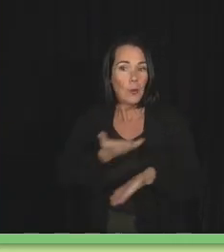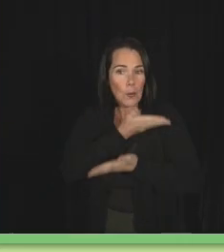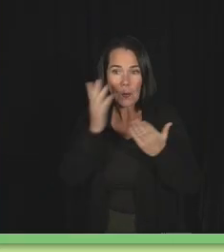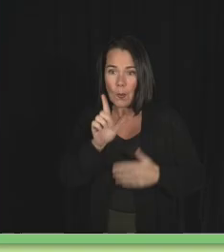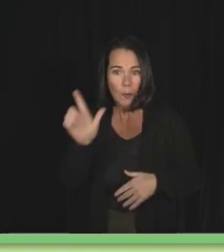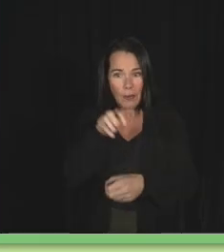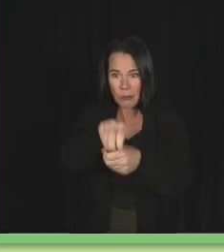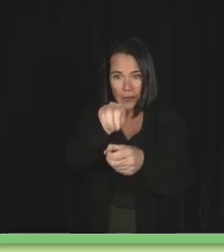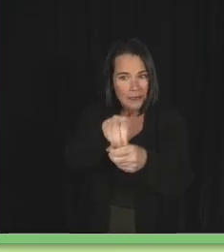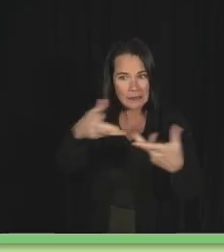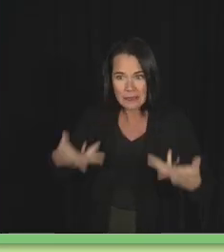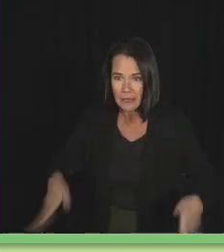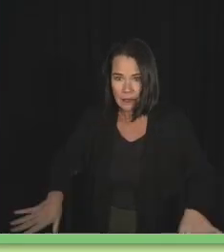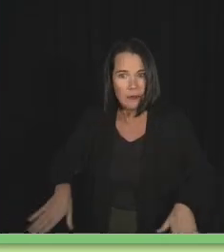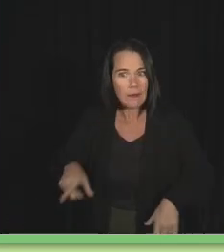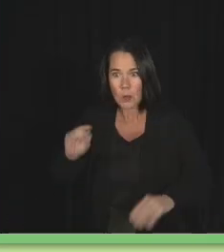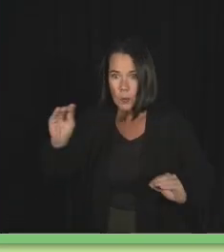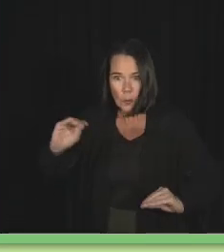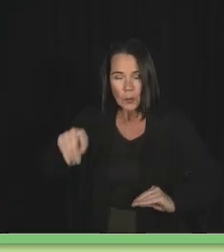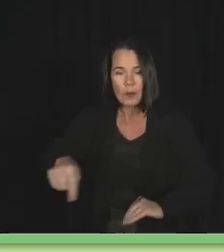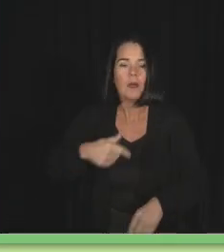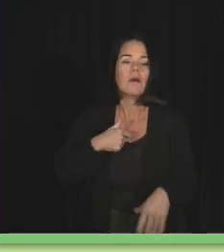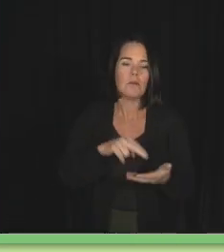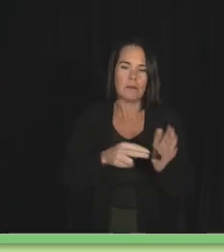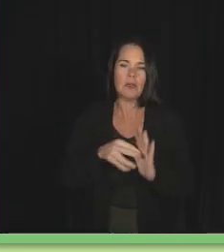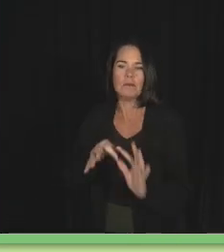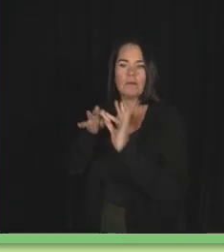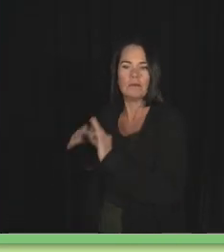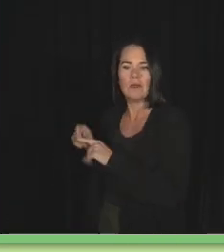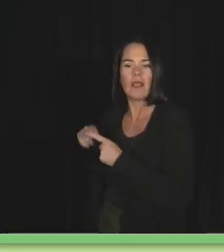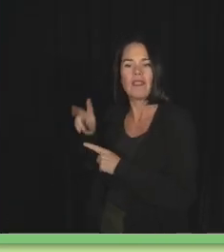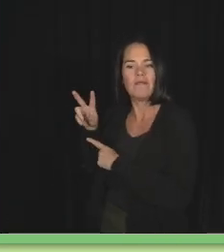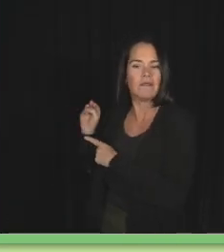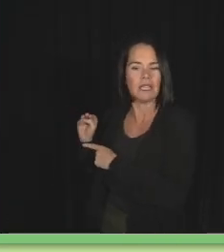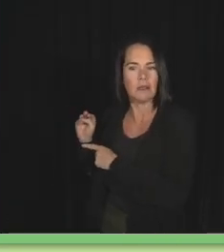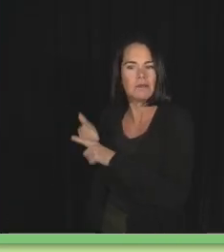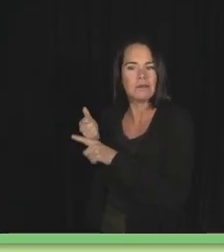to, we need to compile the VM initd as a static executable.